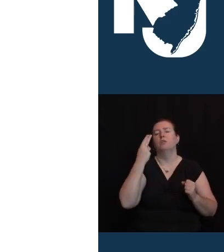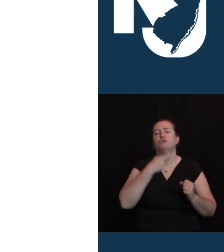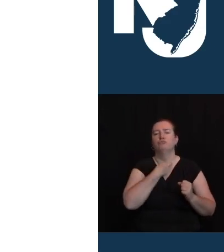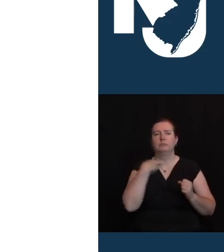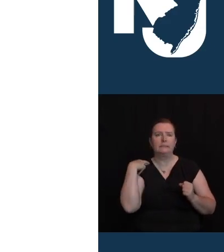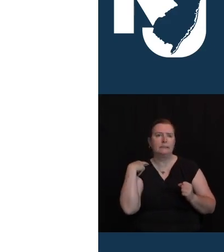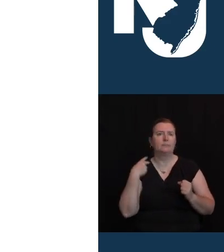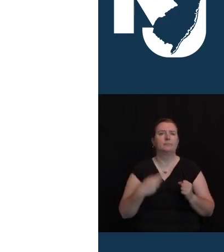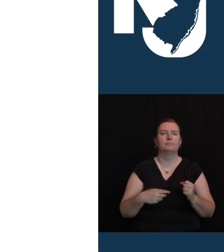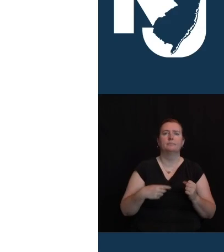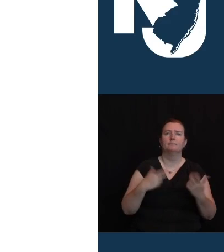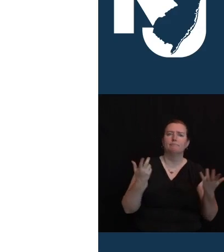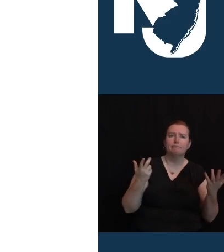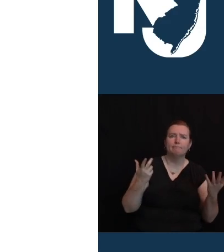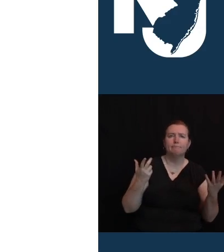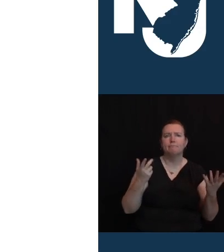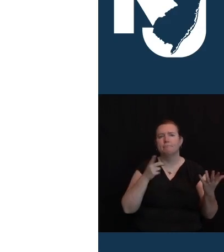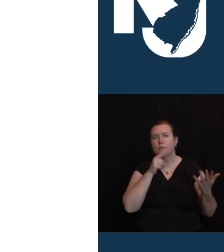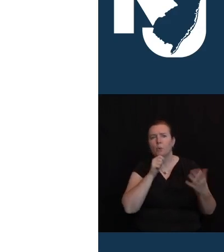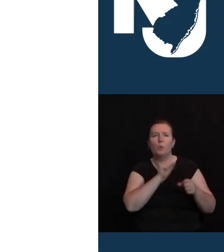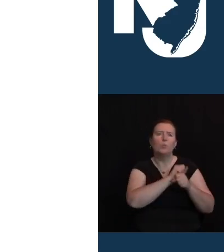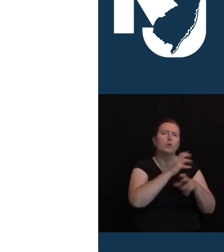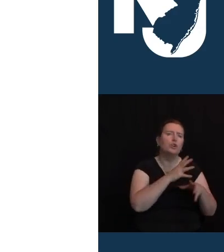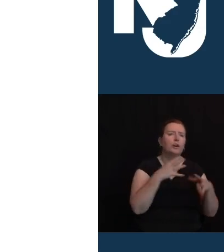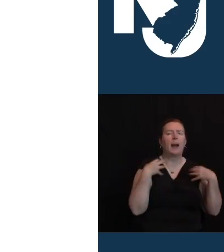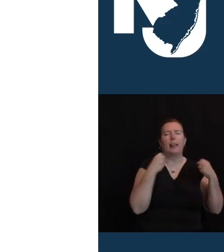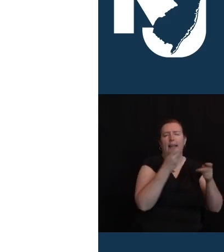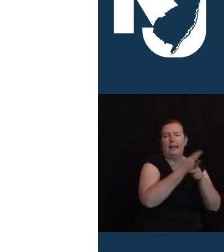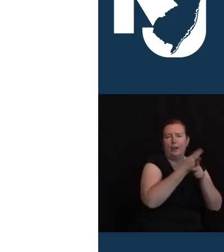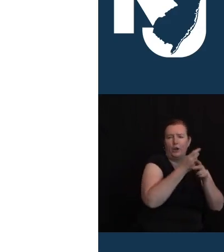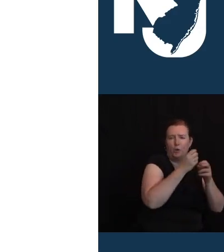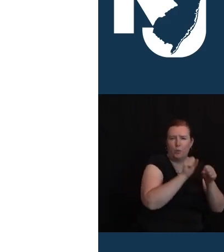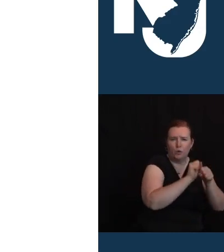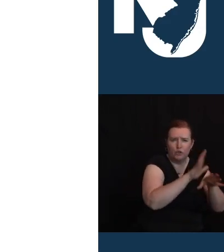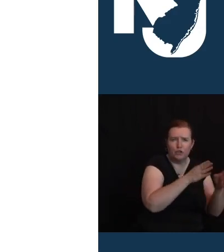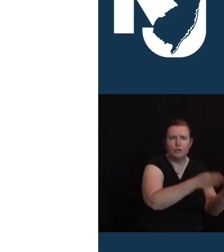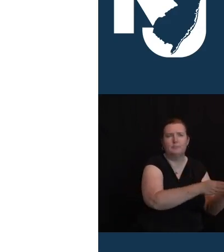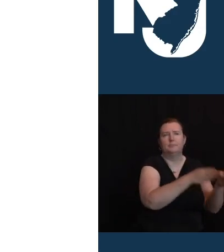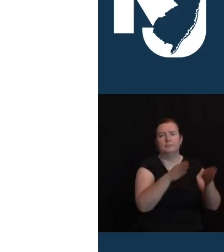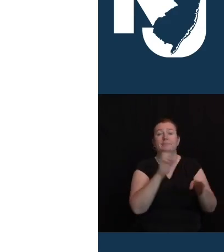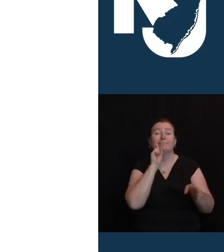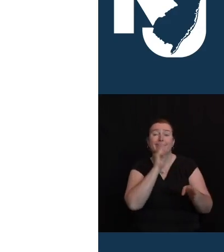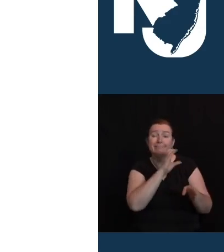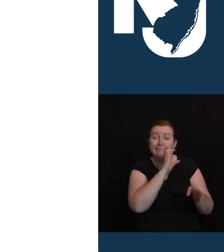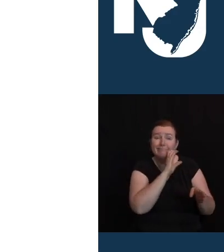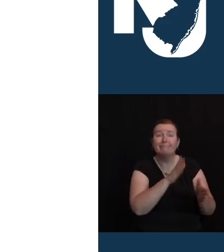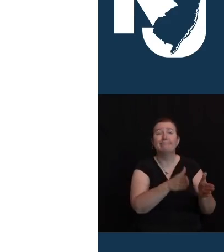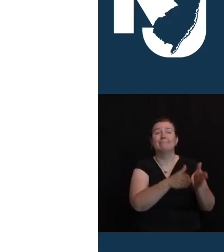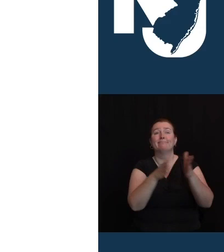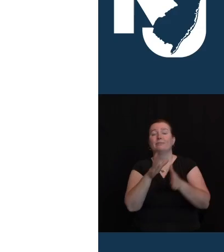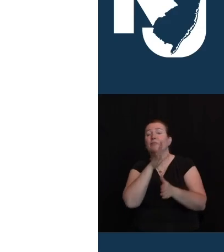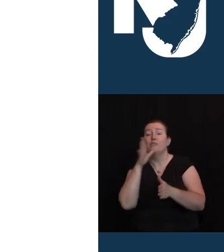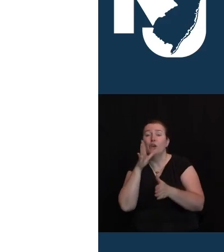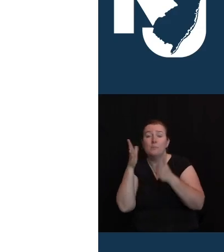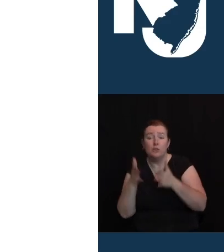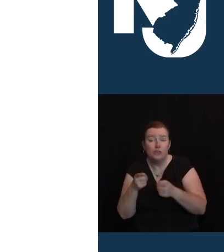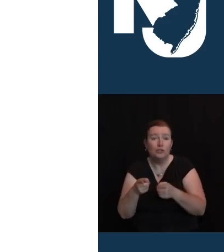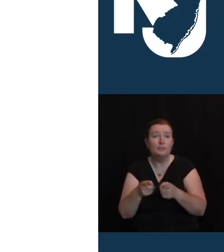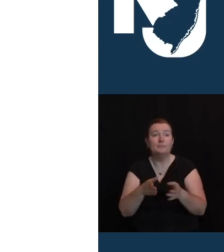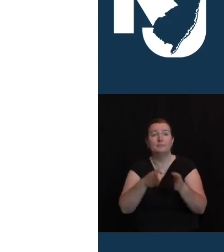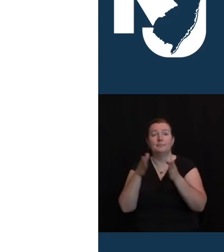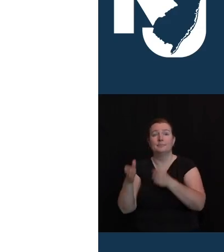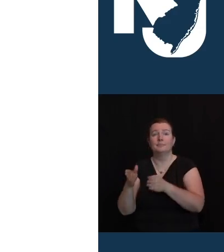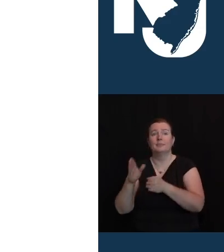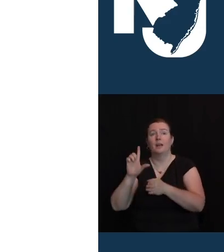frontline workers, seniors, farm workers, and the LGBTQ population. Ads will